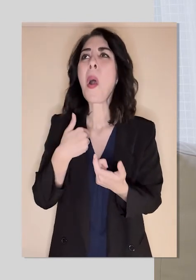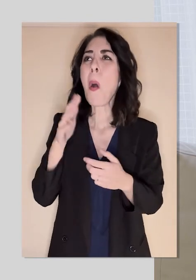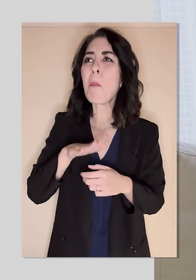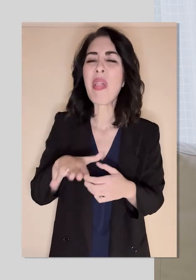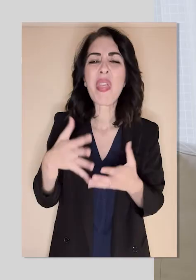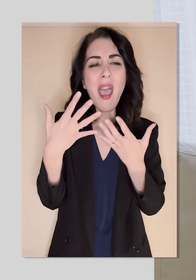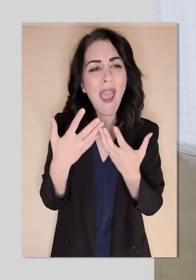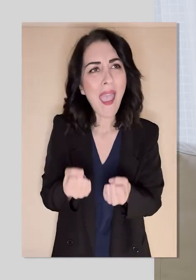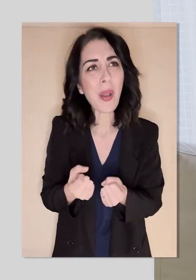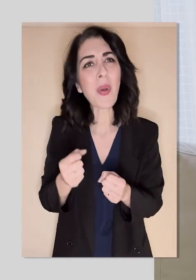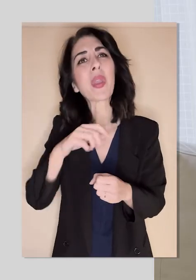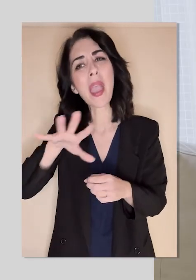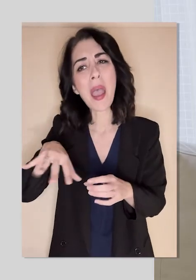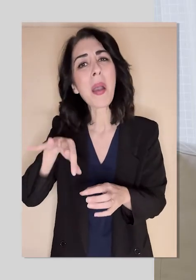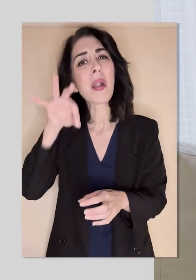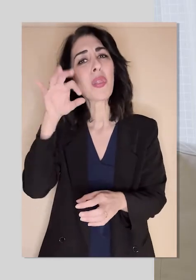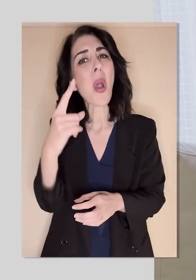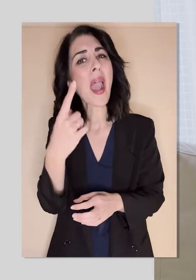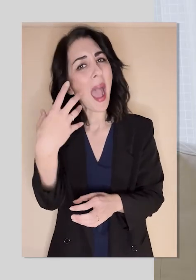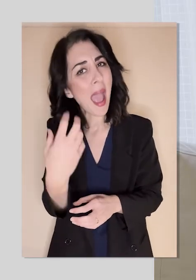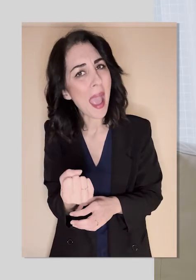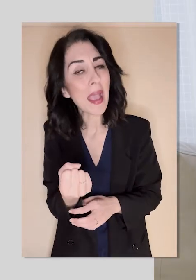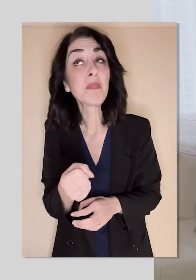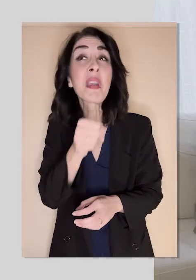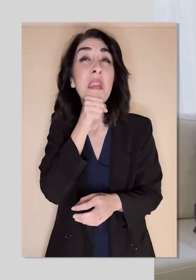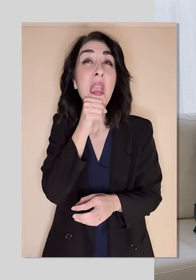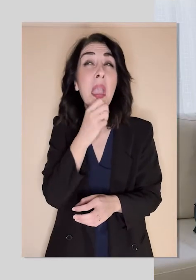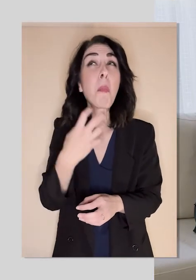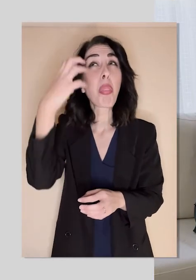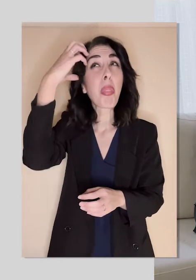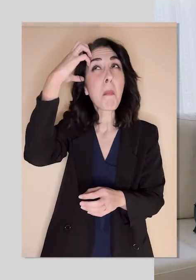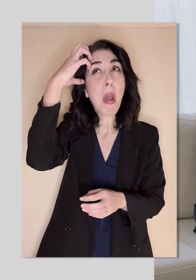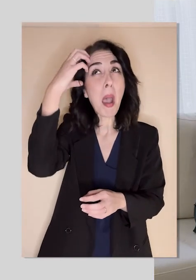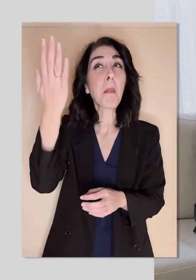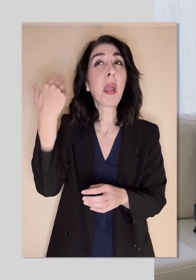was migraine, but she would lie in bed for 2 days throwing up. And